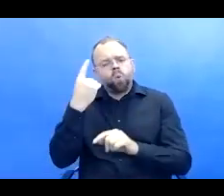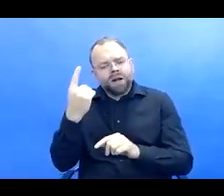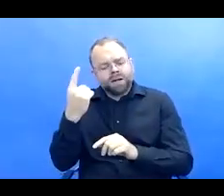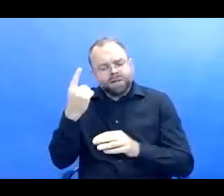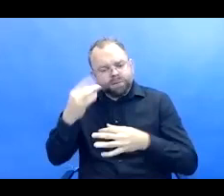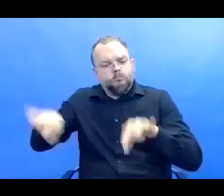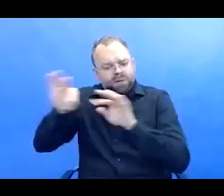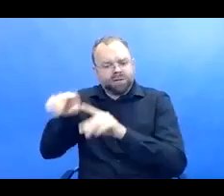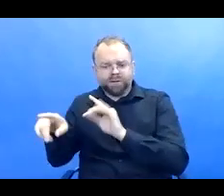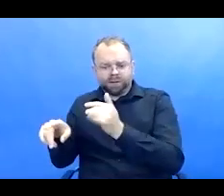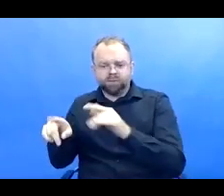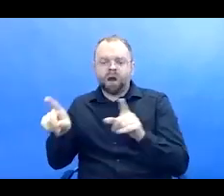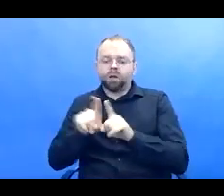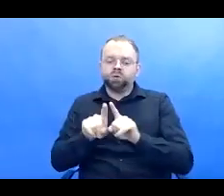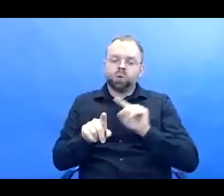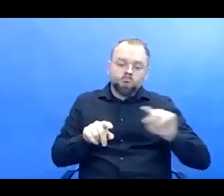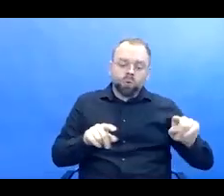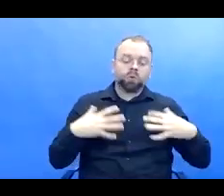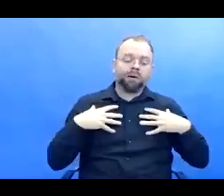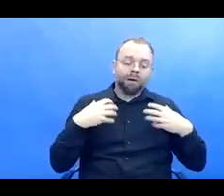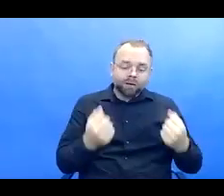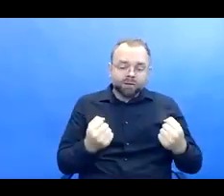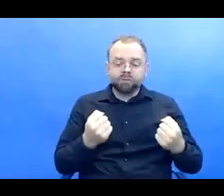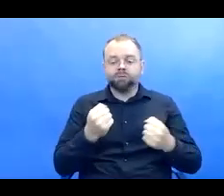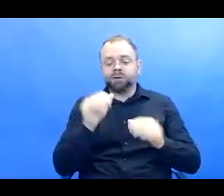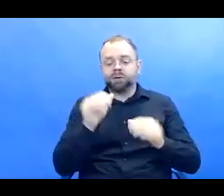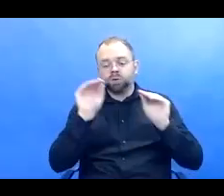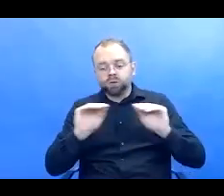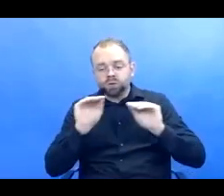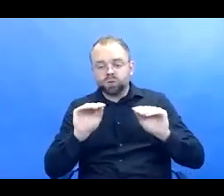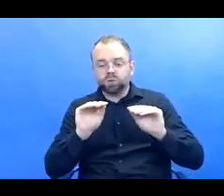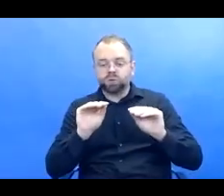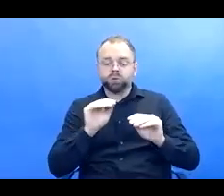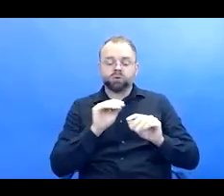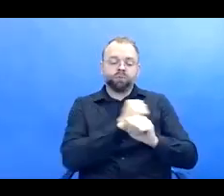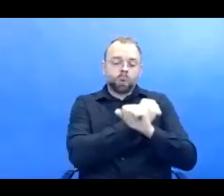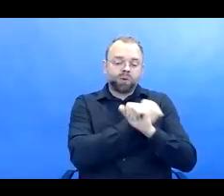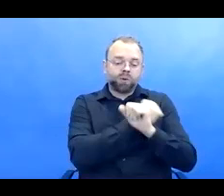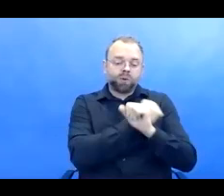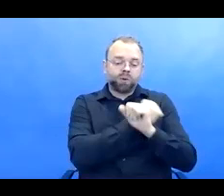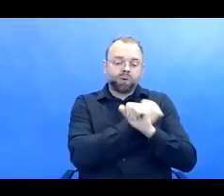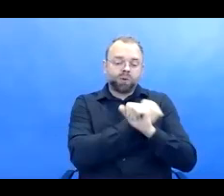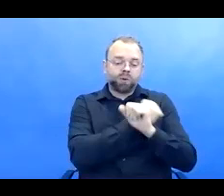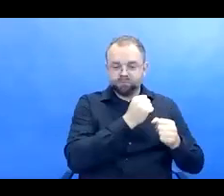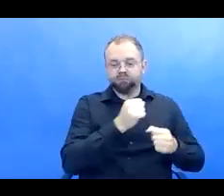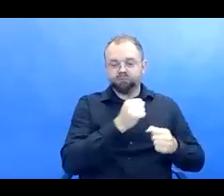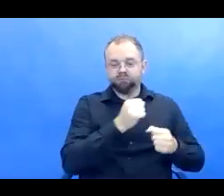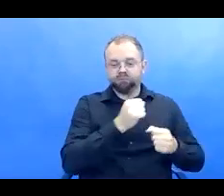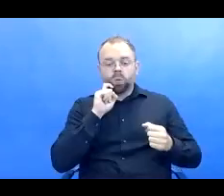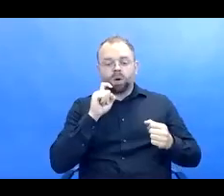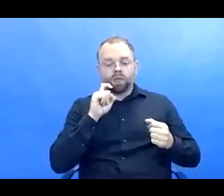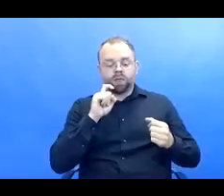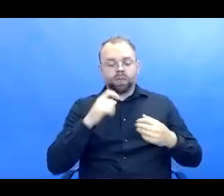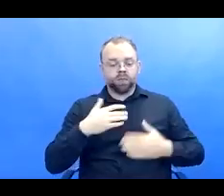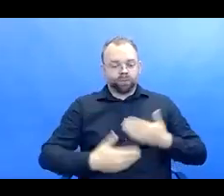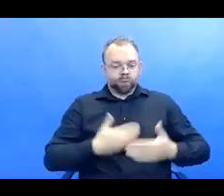there are no violations when it comes to the situation of persons with disabilities. So the first outcome or the expected result